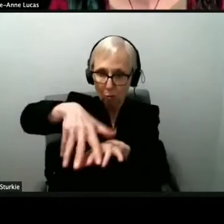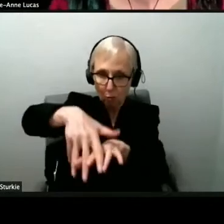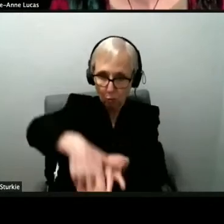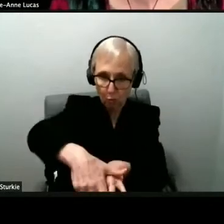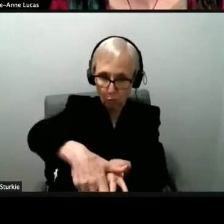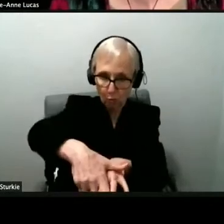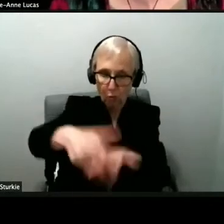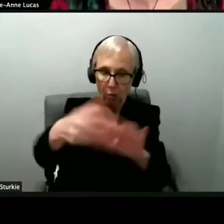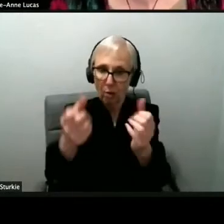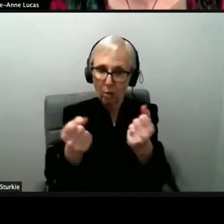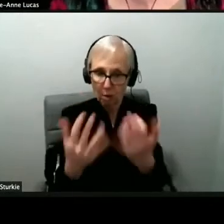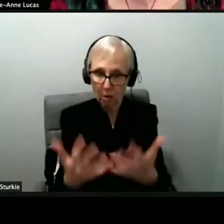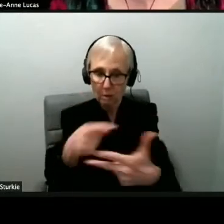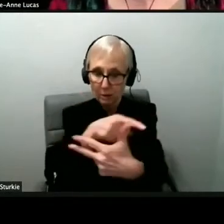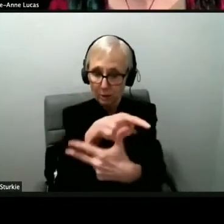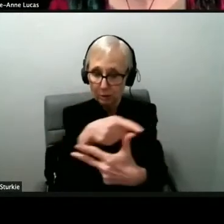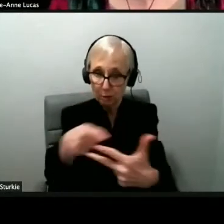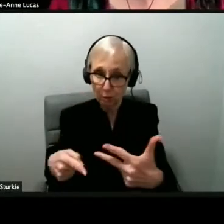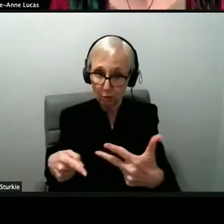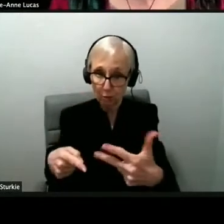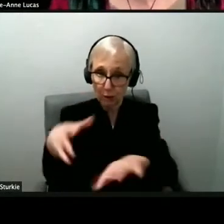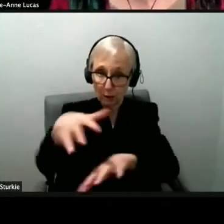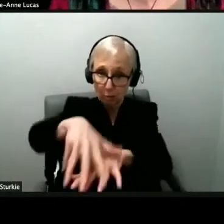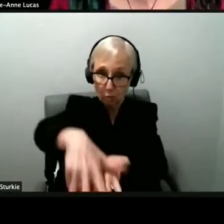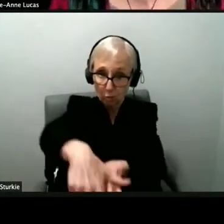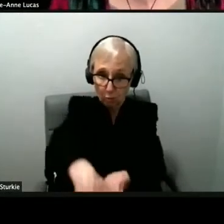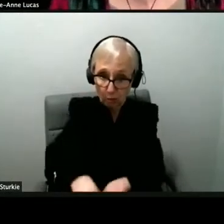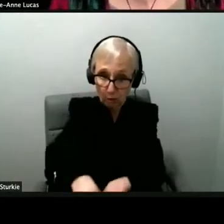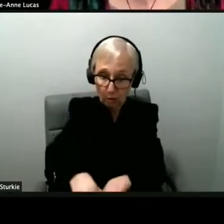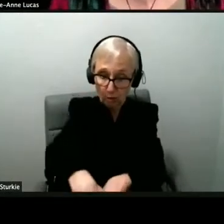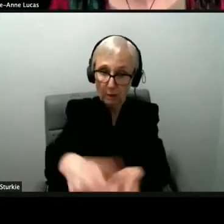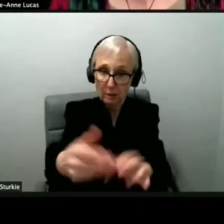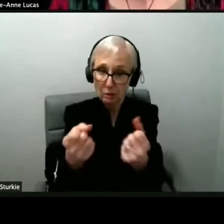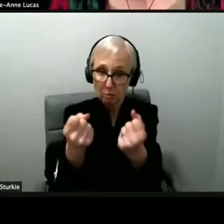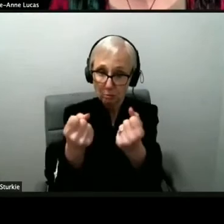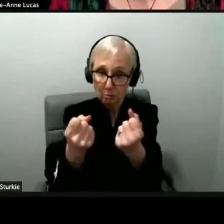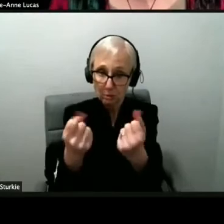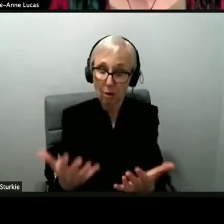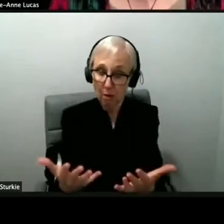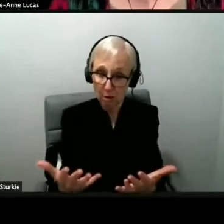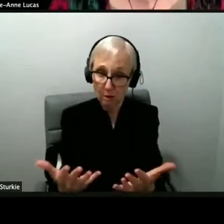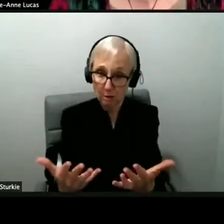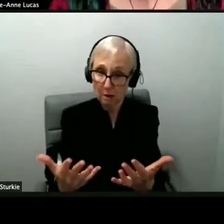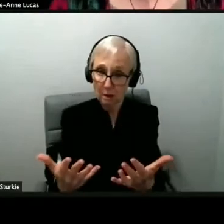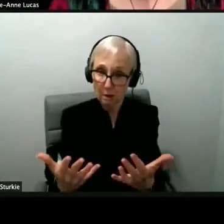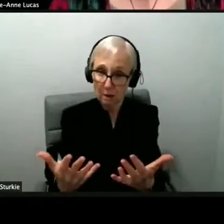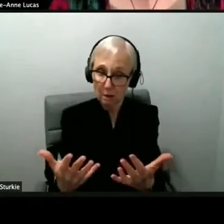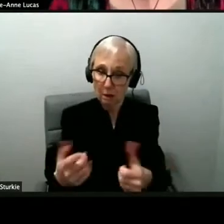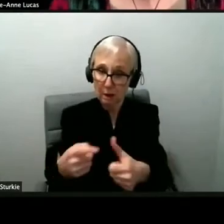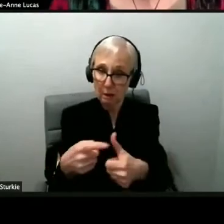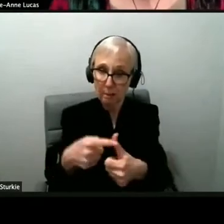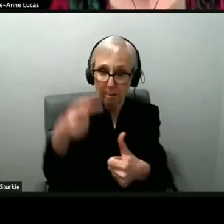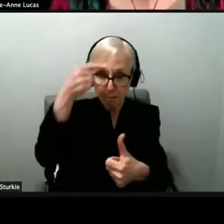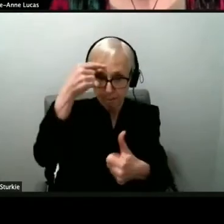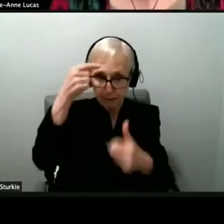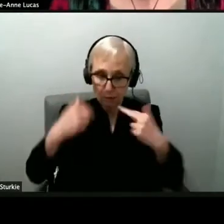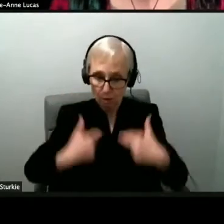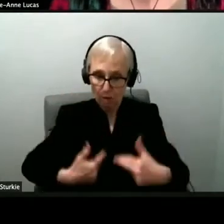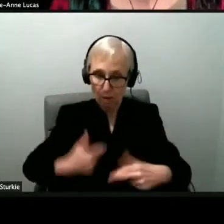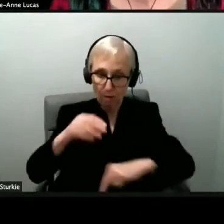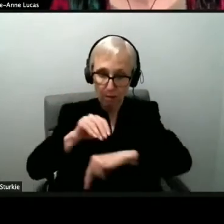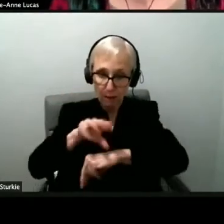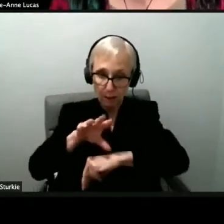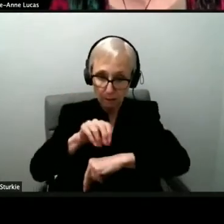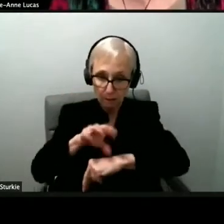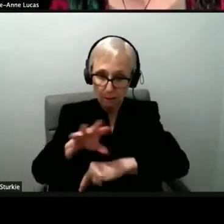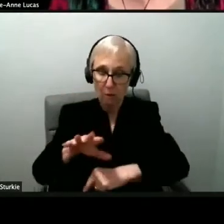going to be three main root causes that we have to look at. That is creating space for free mental health counseling,